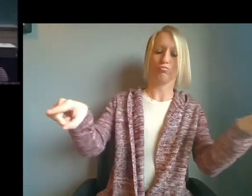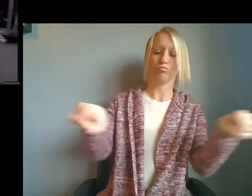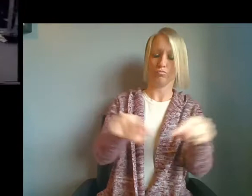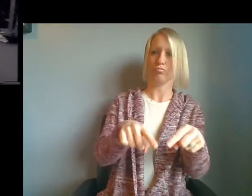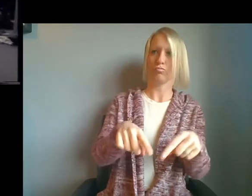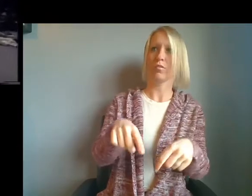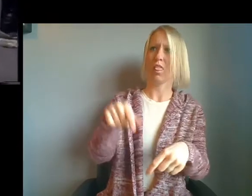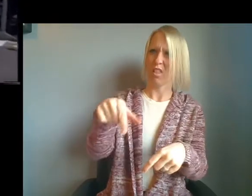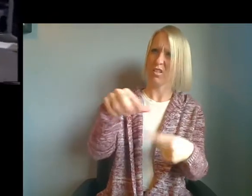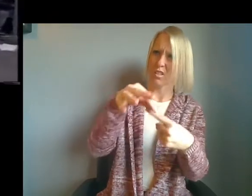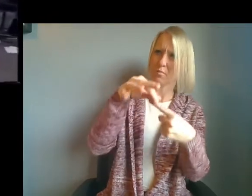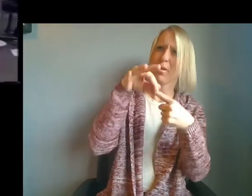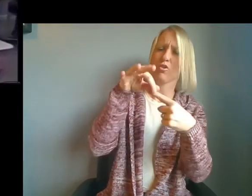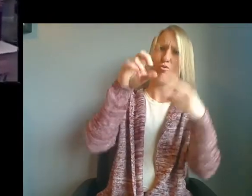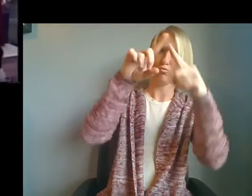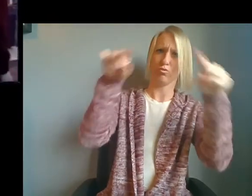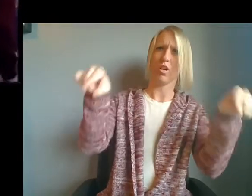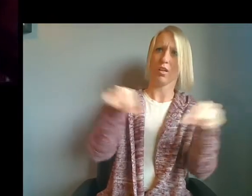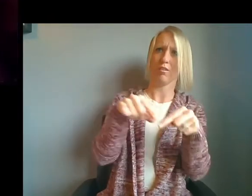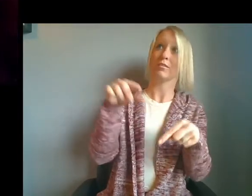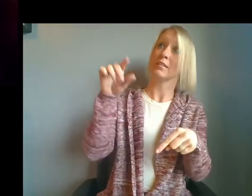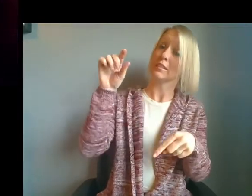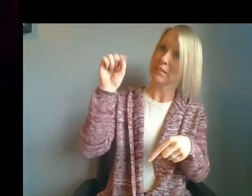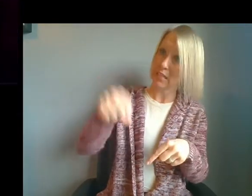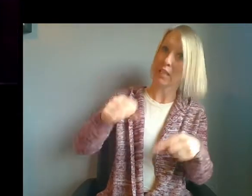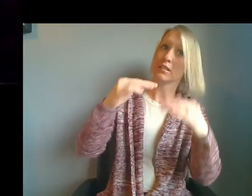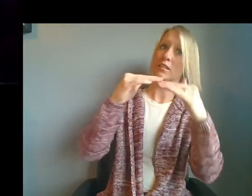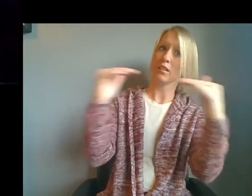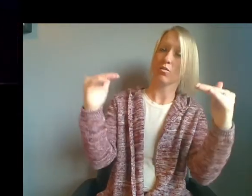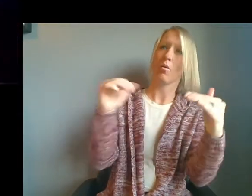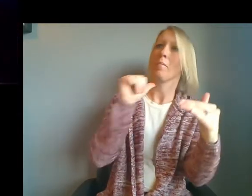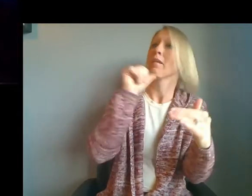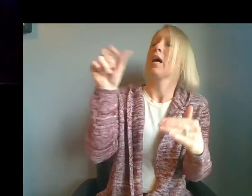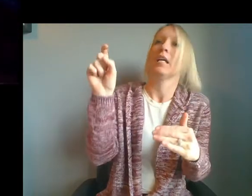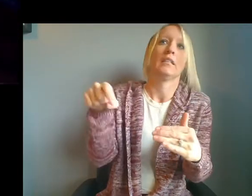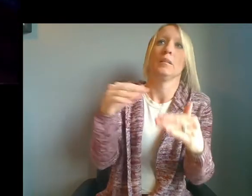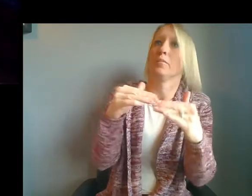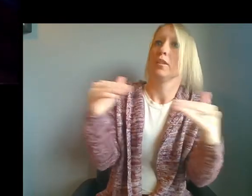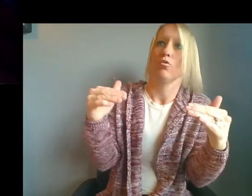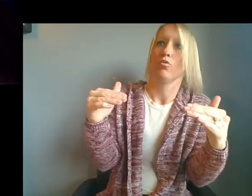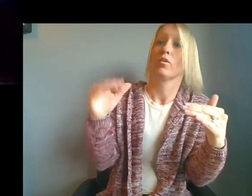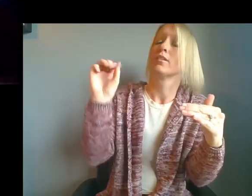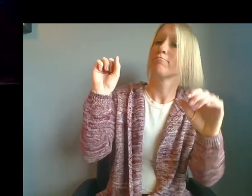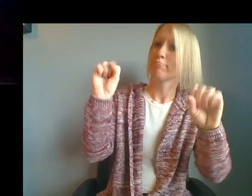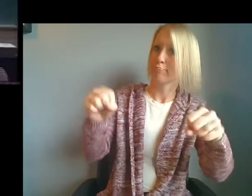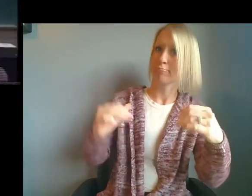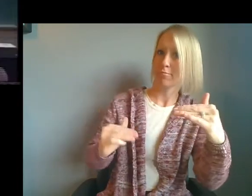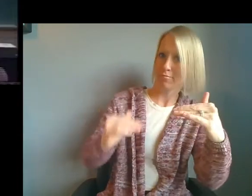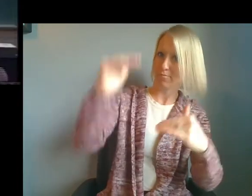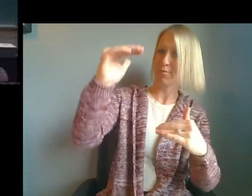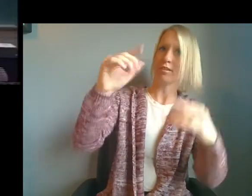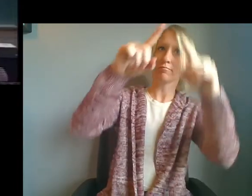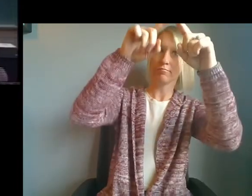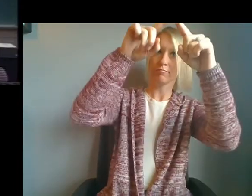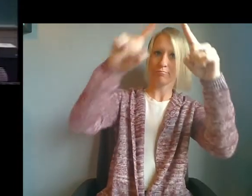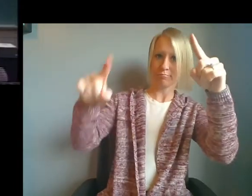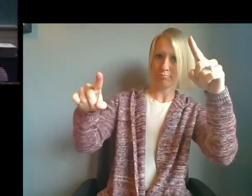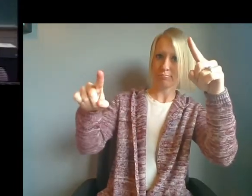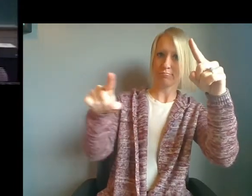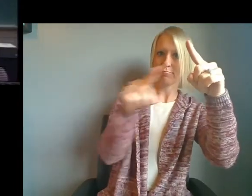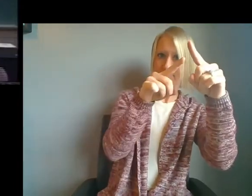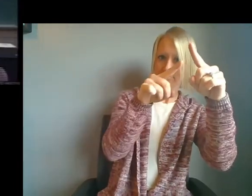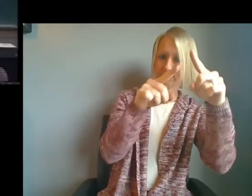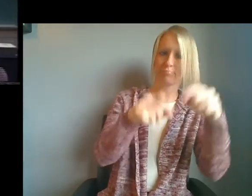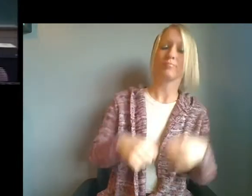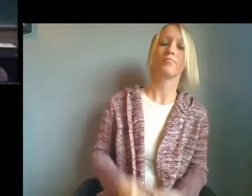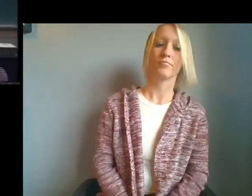parallel? Anybody remember? You may not even have heard of that word before. But this year we're going to talk about these a lot. Do you know